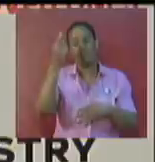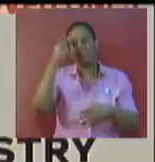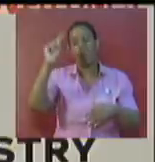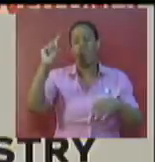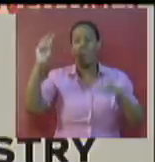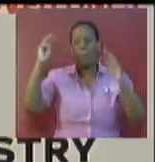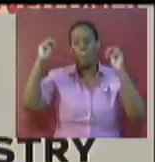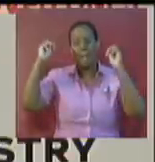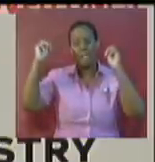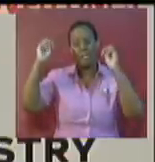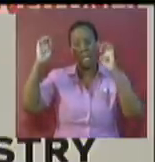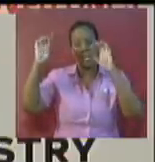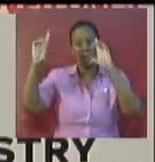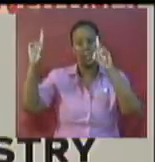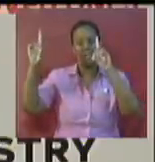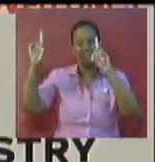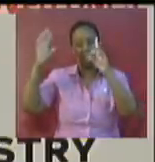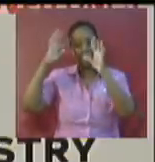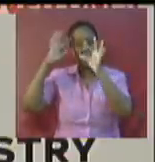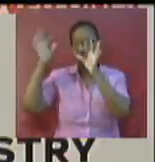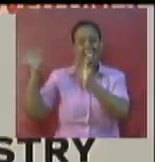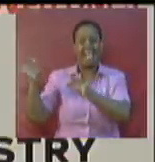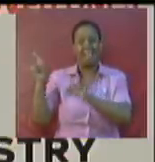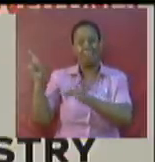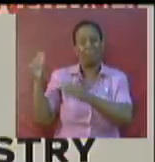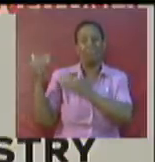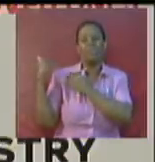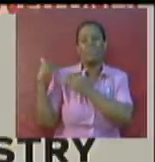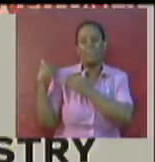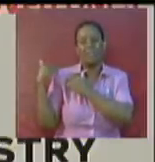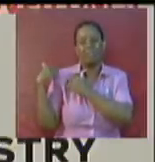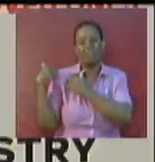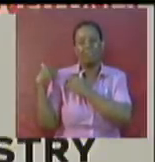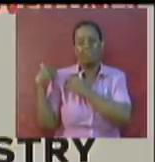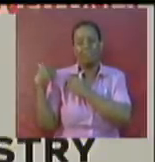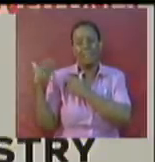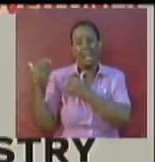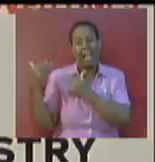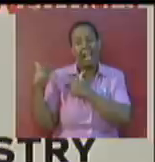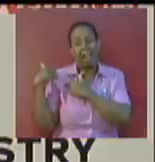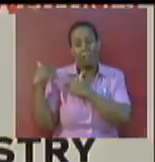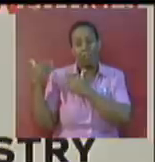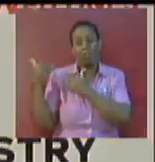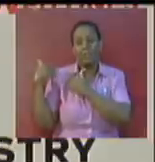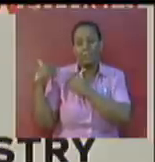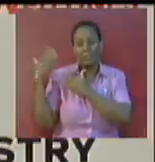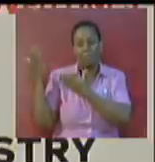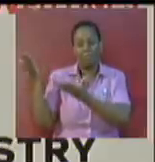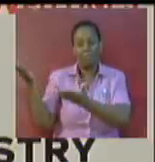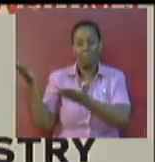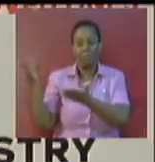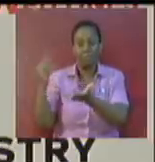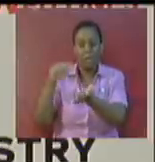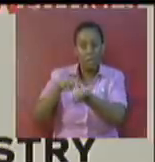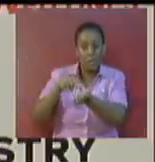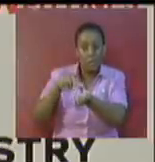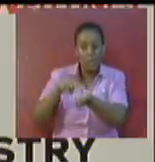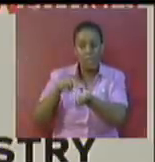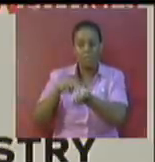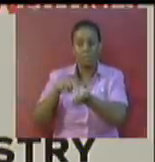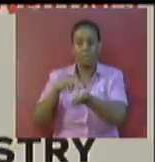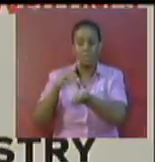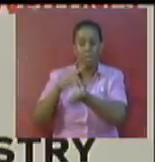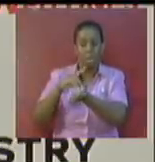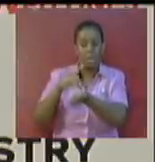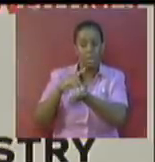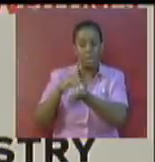had a press conference, and I suppose that question can be answered in more detail by them, because the nurses and physician to be hired in that regard would be